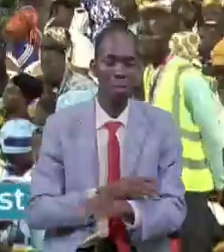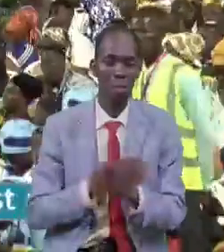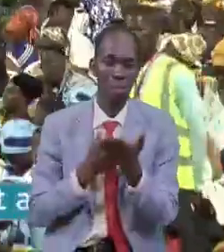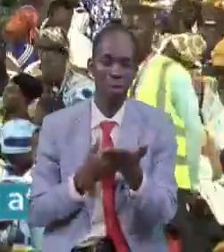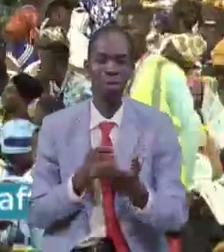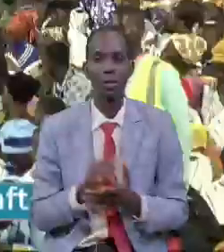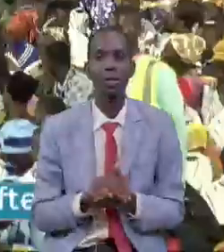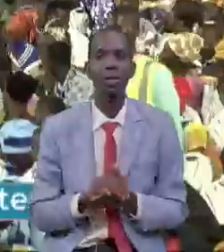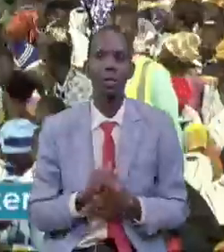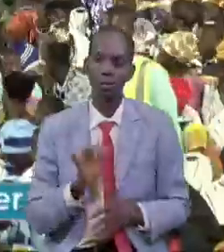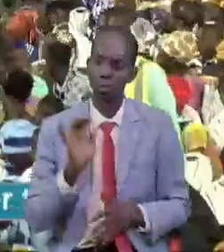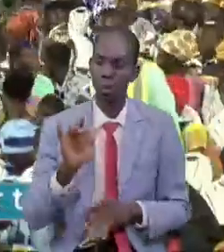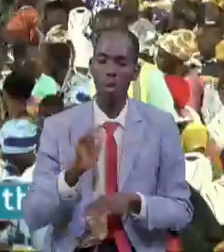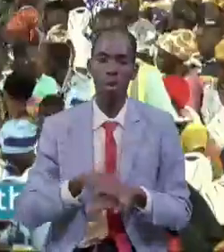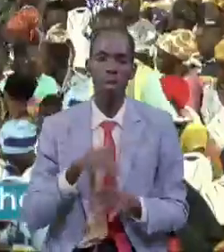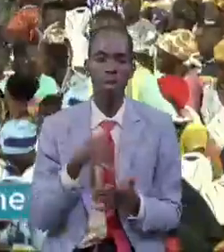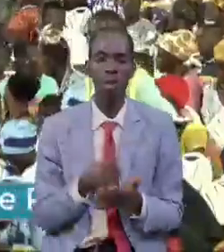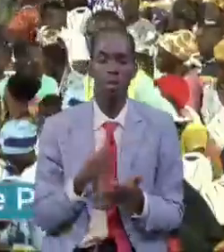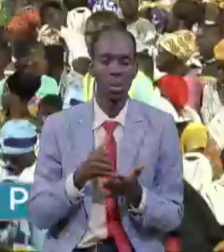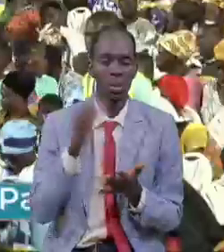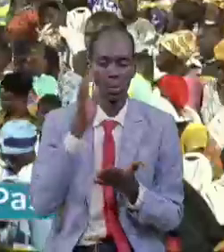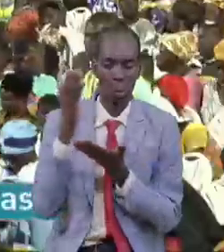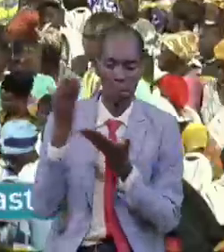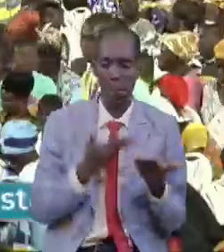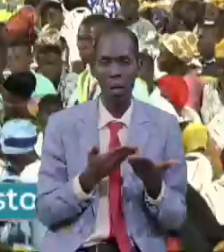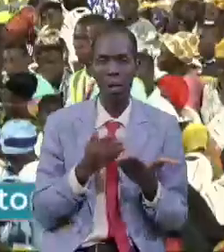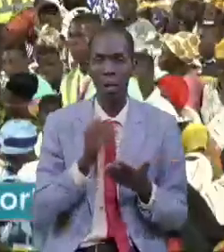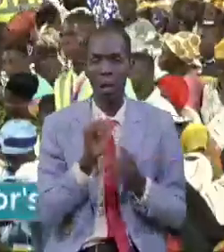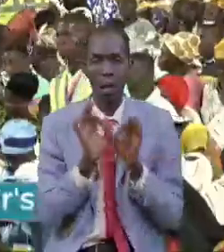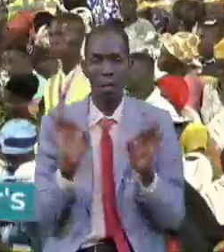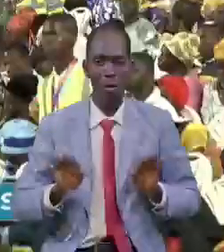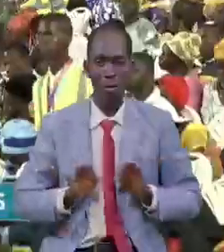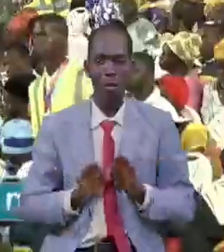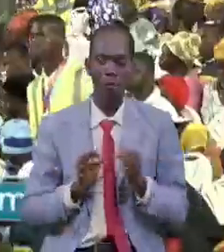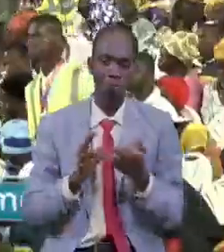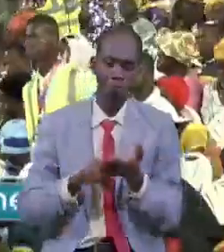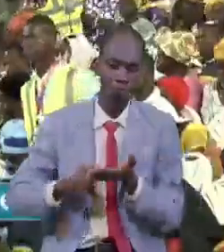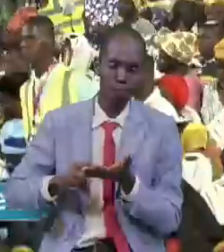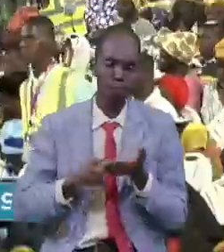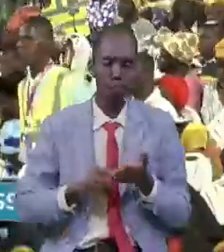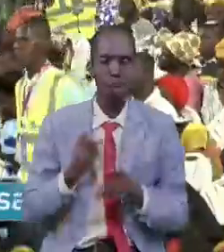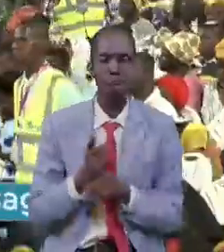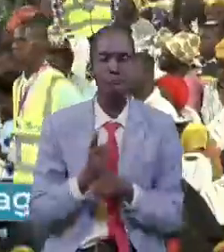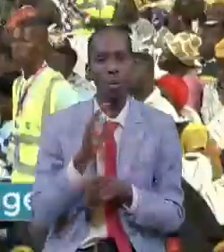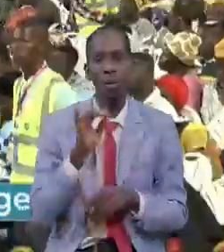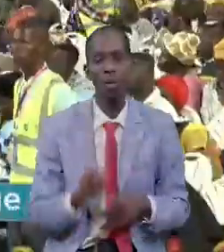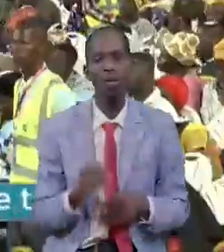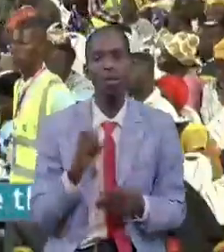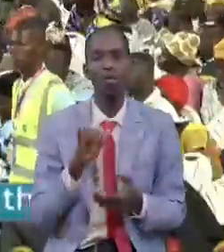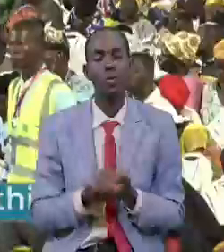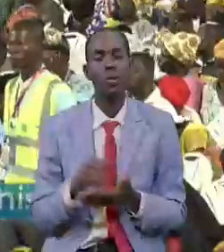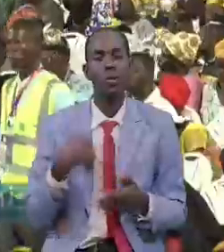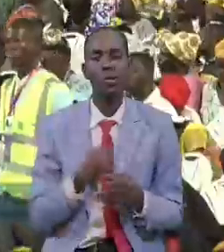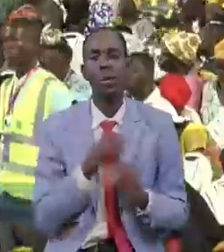out the form so we can assist you further in your new walk with Christ.